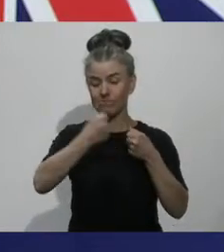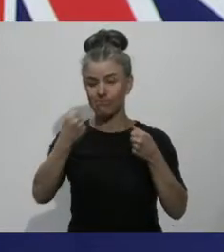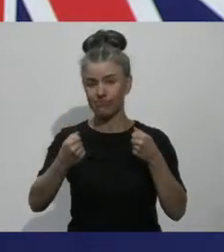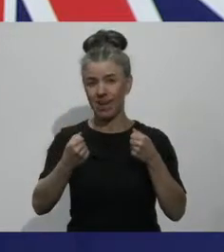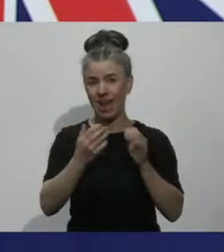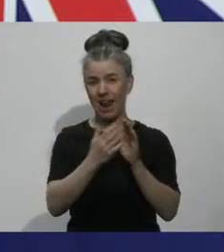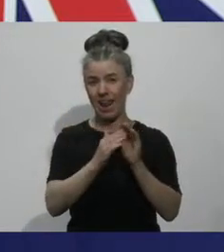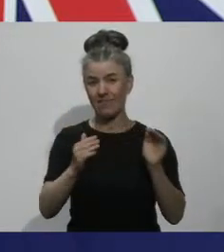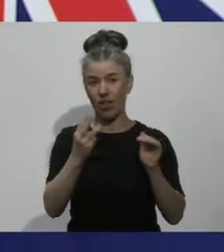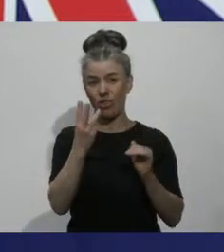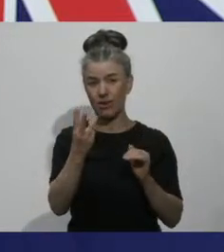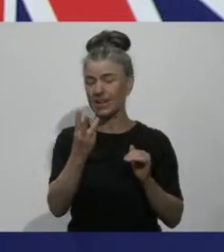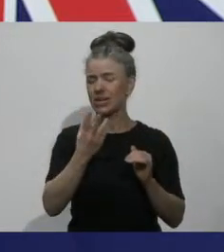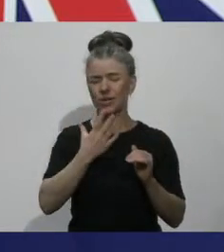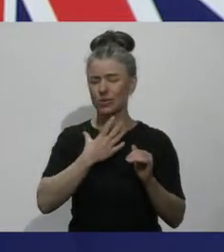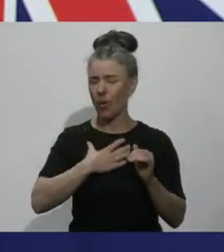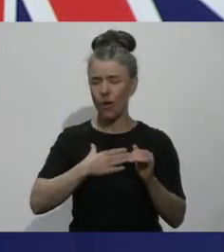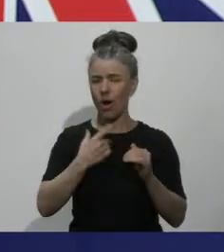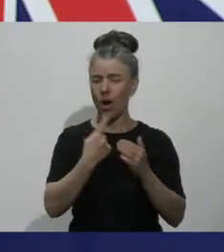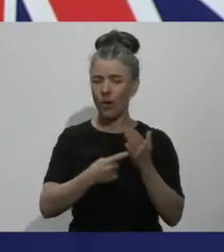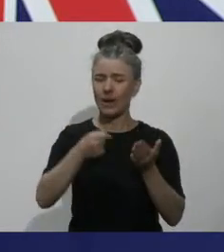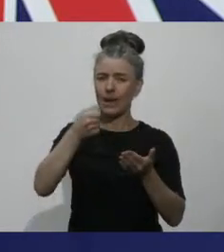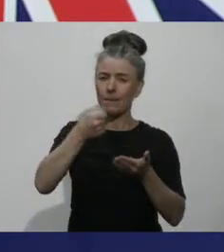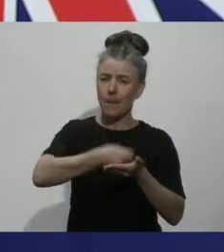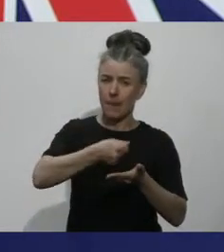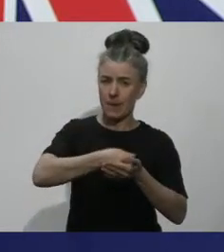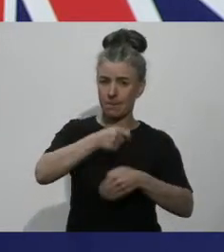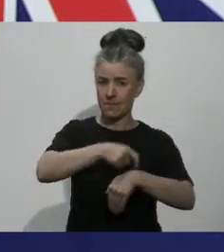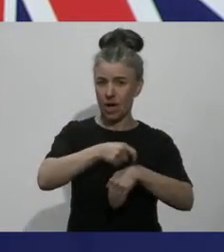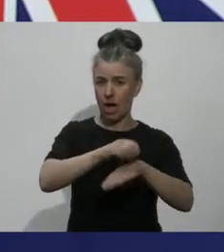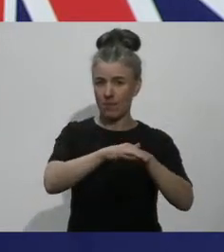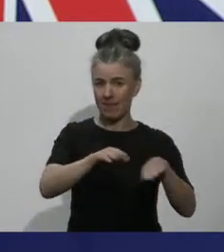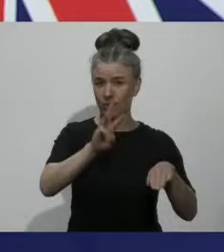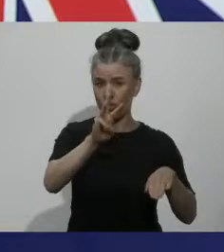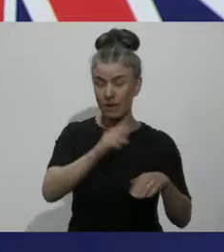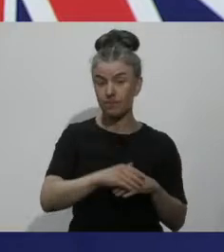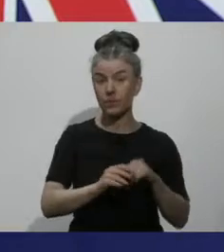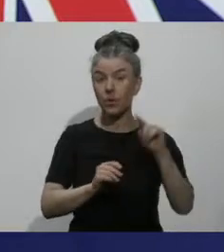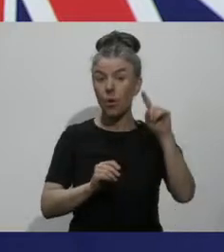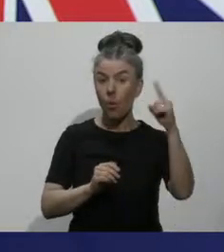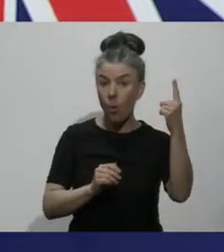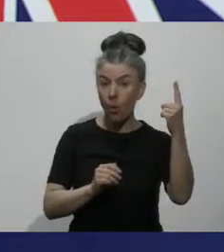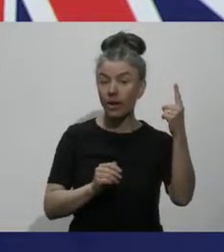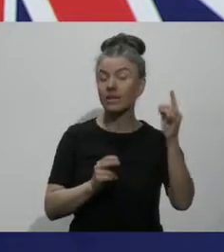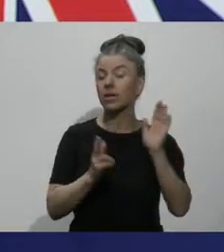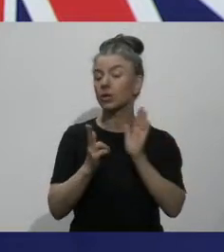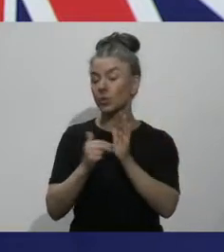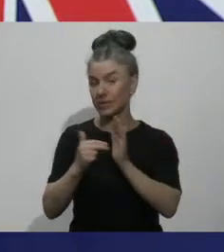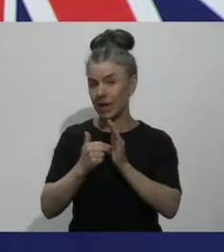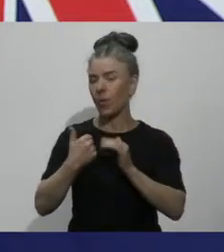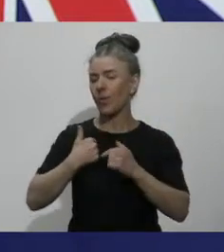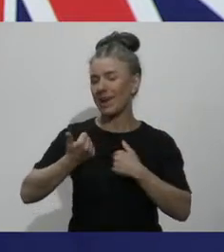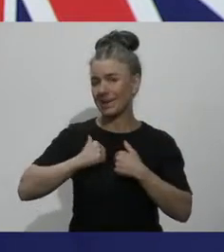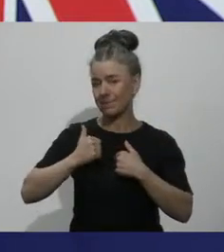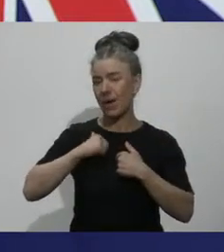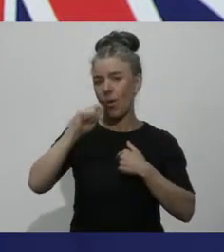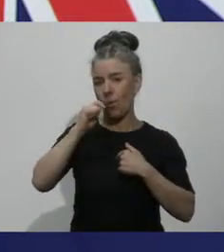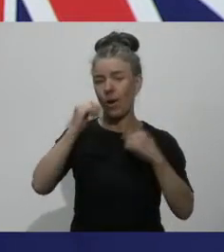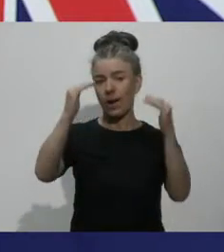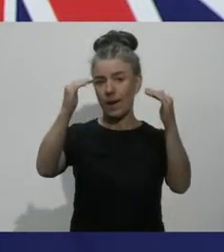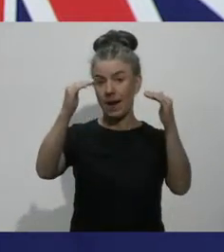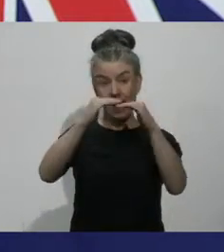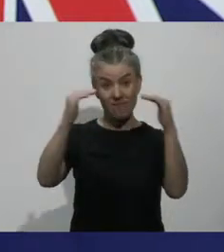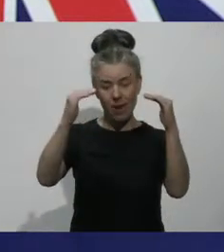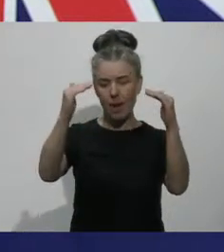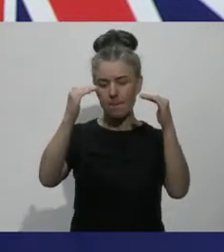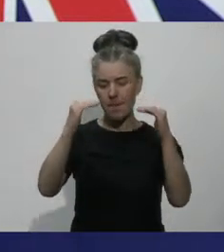outbreak is managed. Our intention is that Auckland and New Zealand will quickly move back down through alert levels if we continue